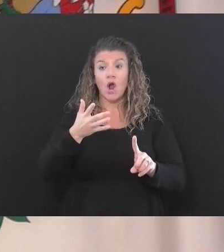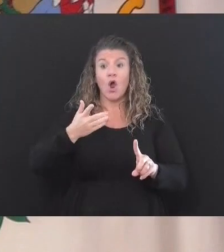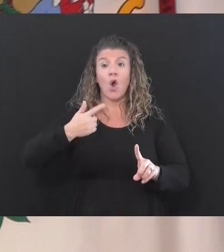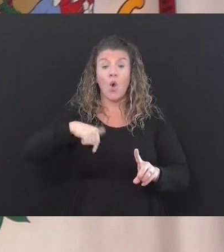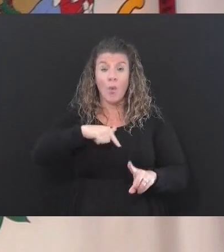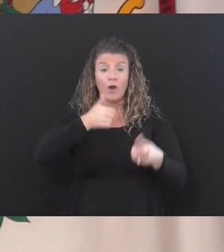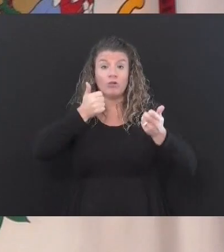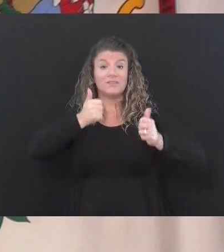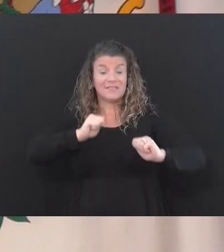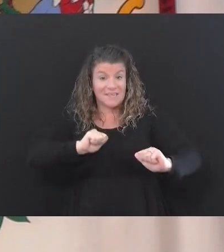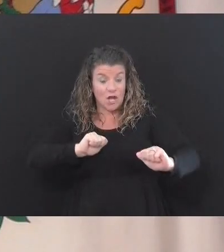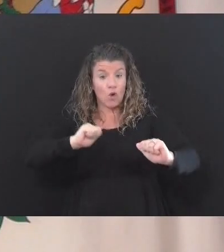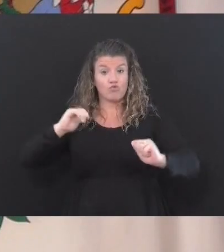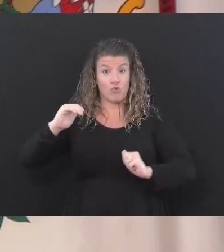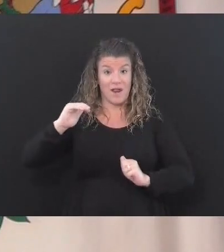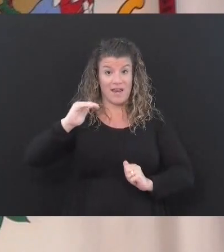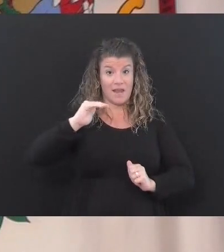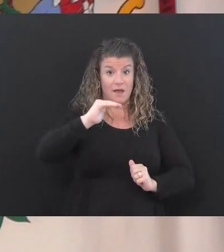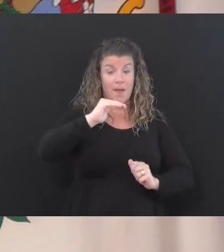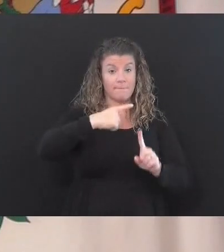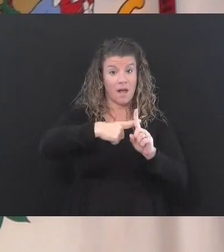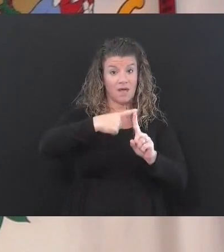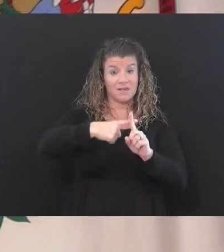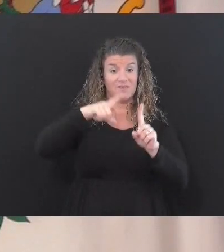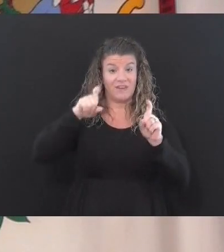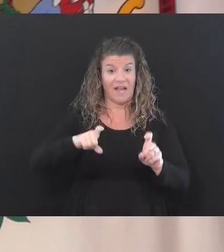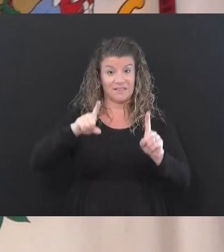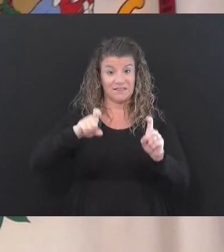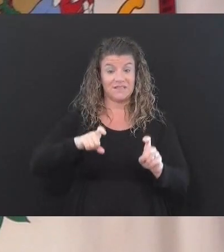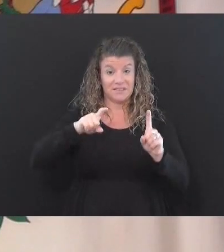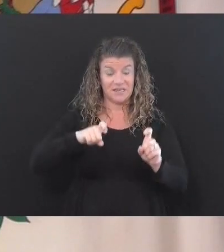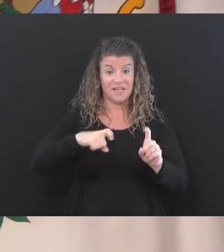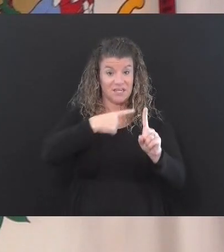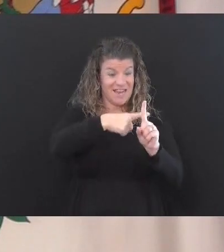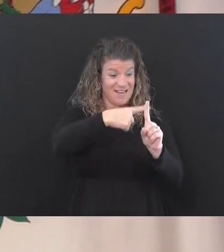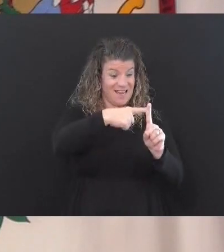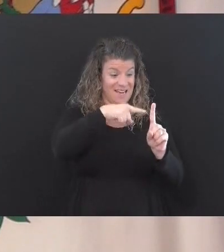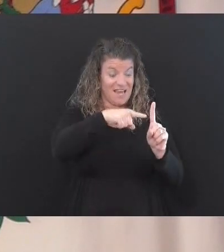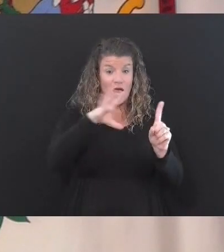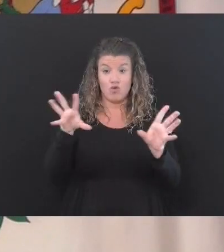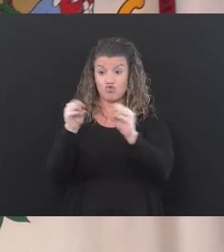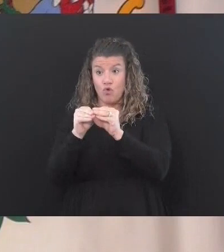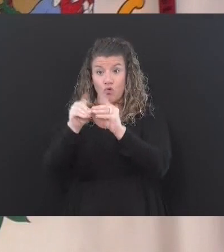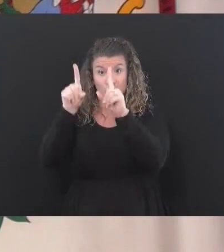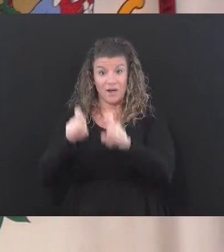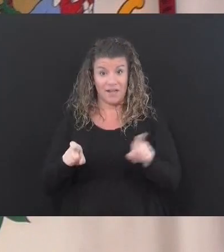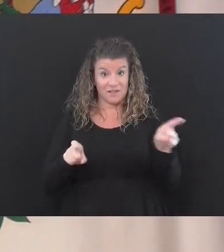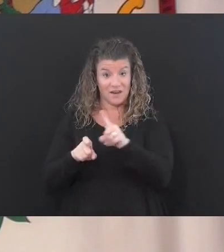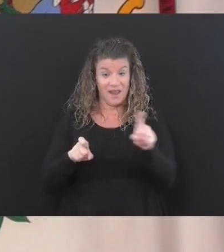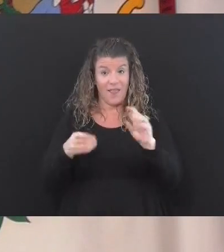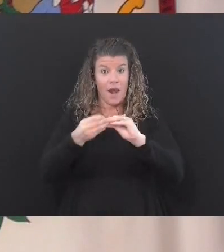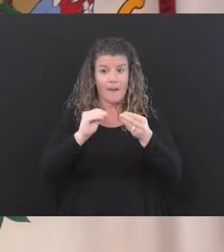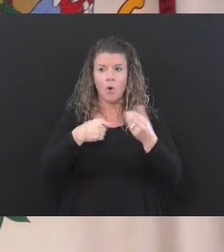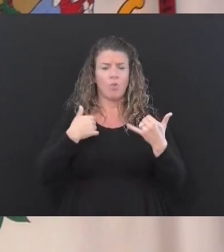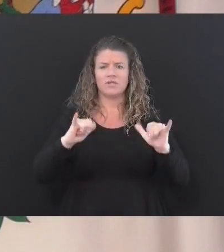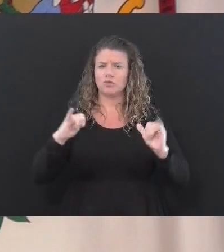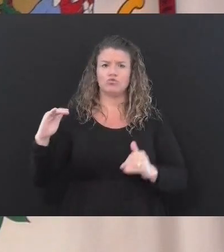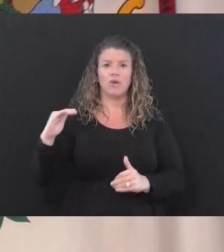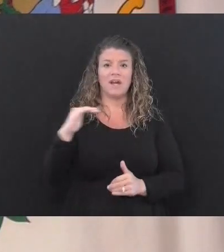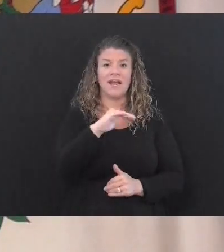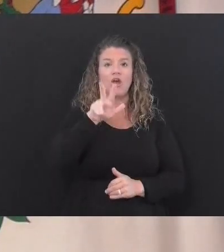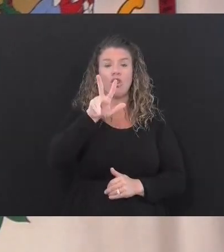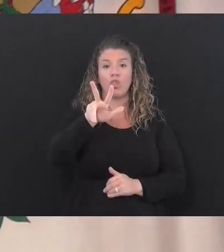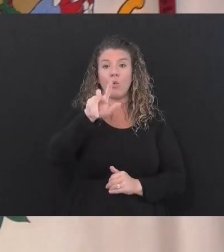still trending at positive tests versus total tests taken. We're still trending at